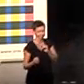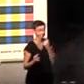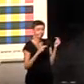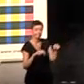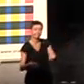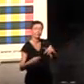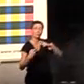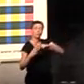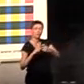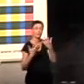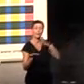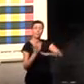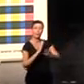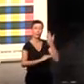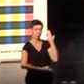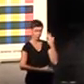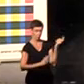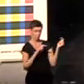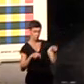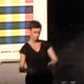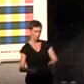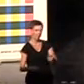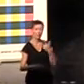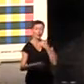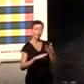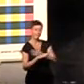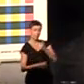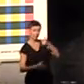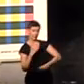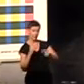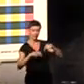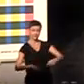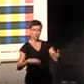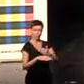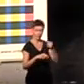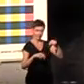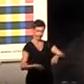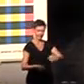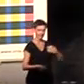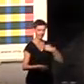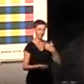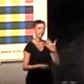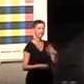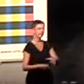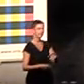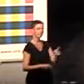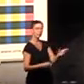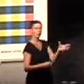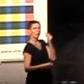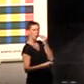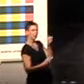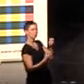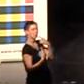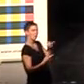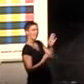zijn month ago 10 months ago before starting at a free in molenbeek ah de huid comments made